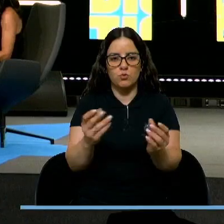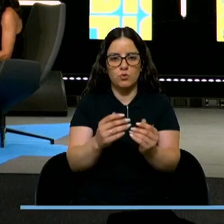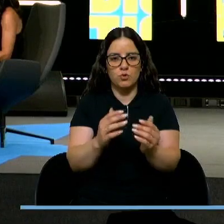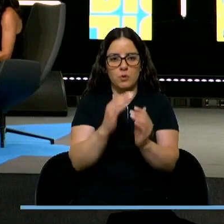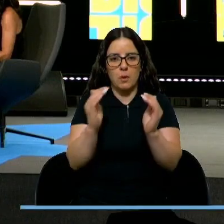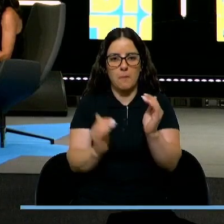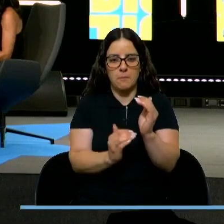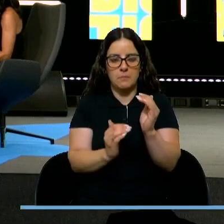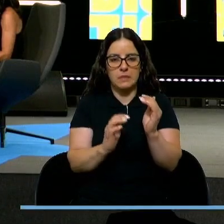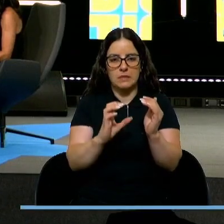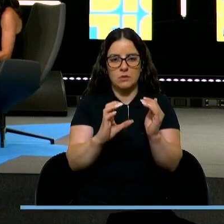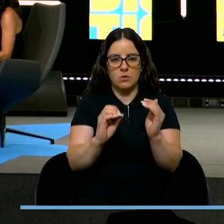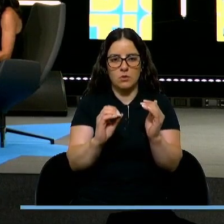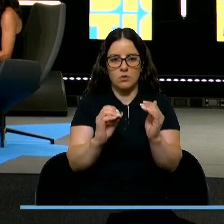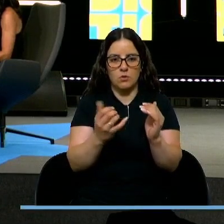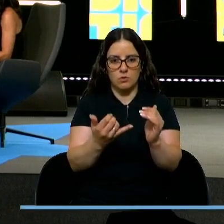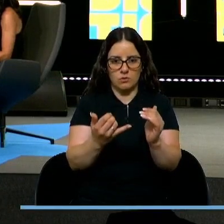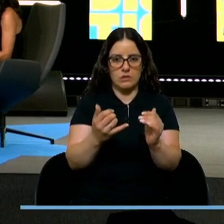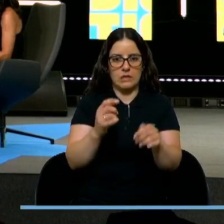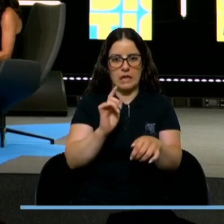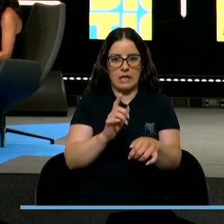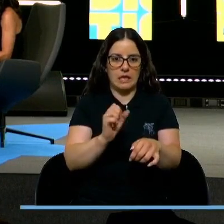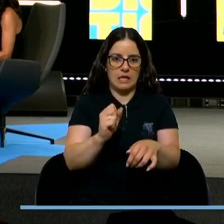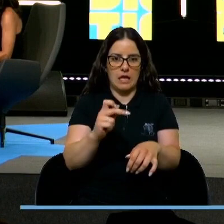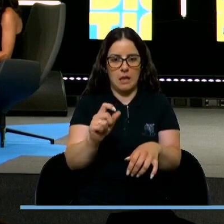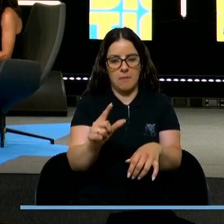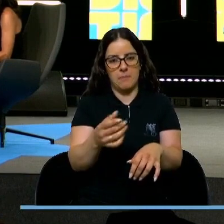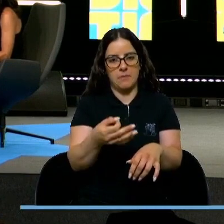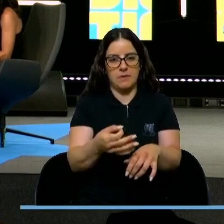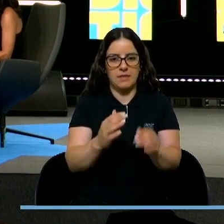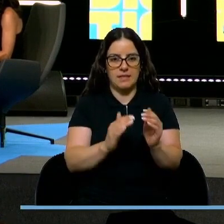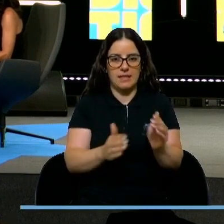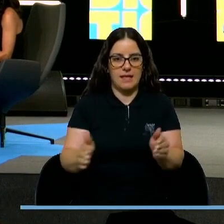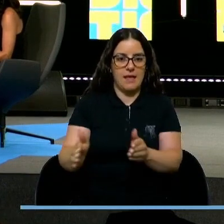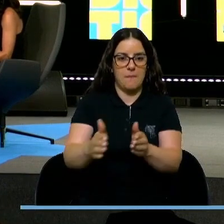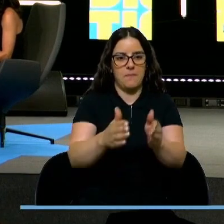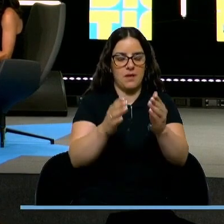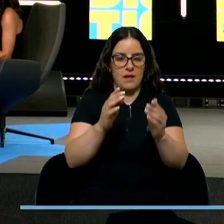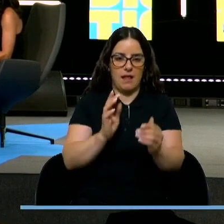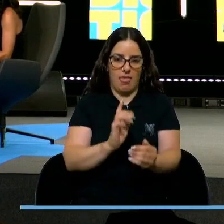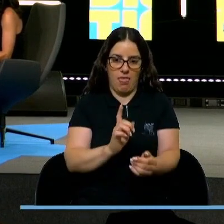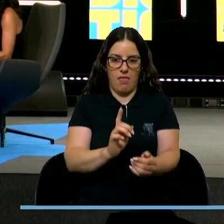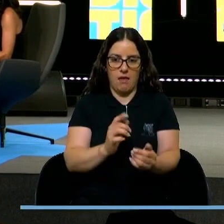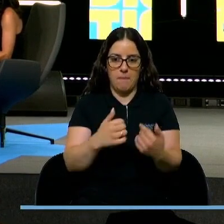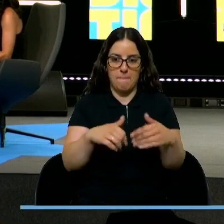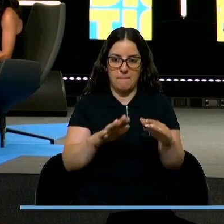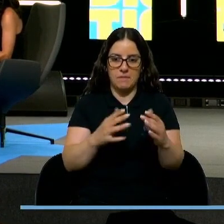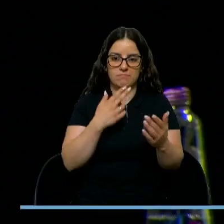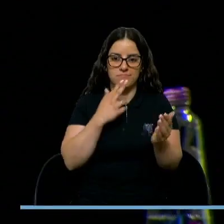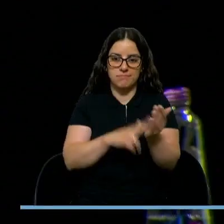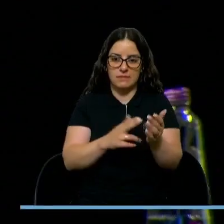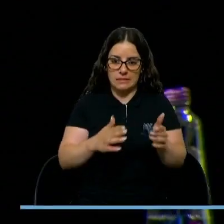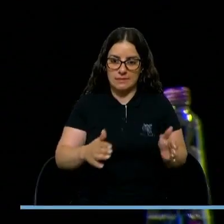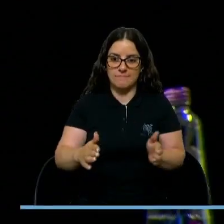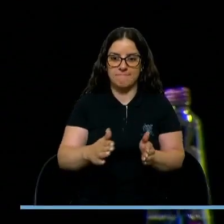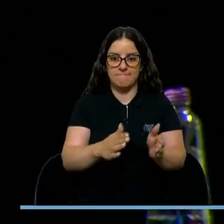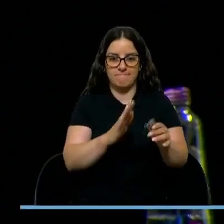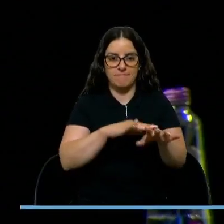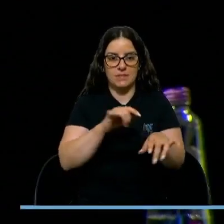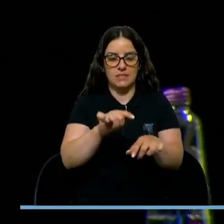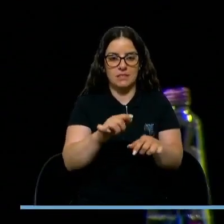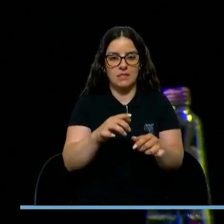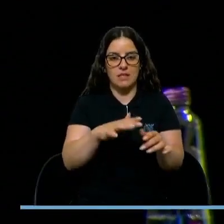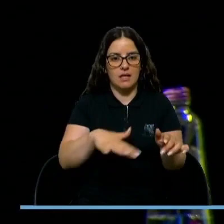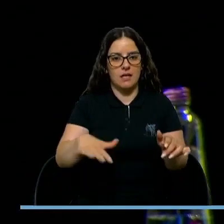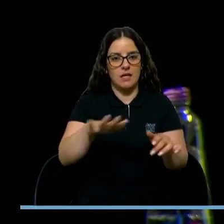low carbon. And this is the path. This is the direction chosen. That's why the